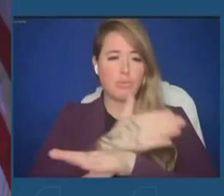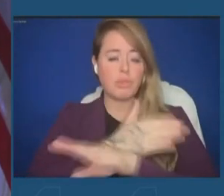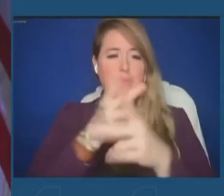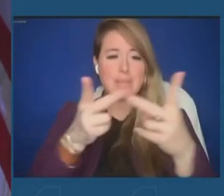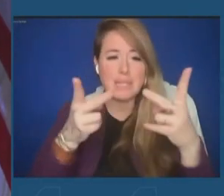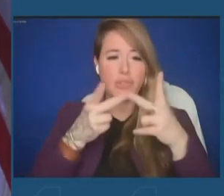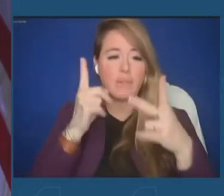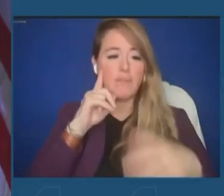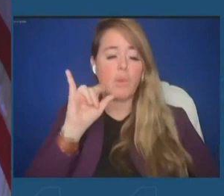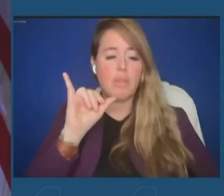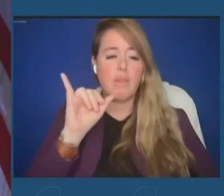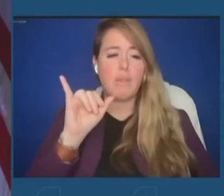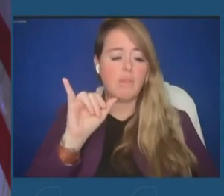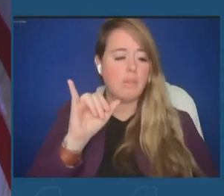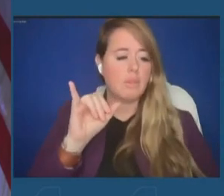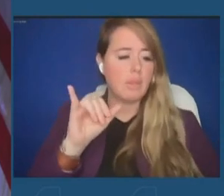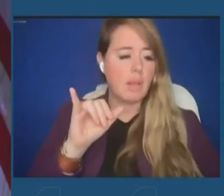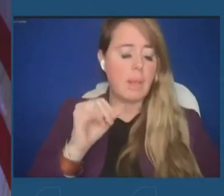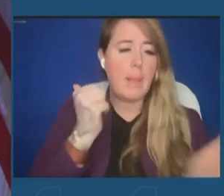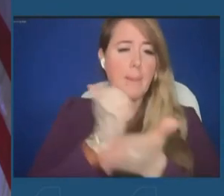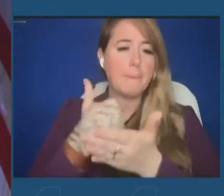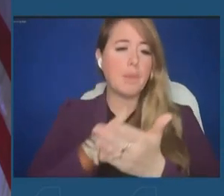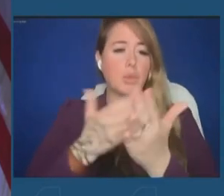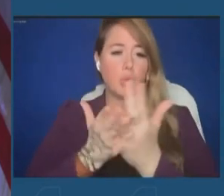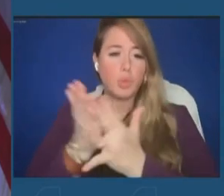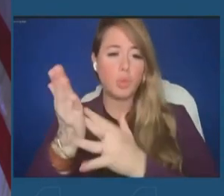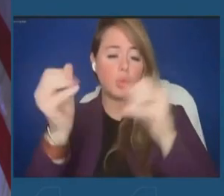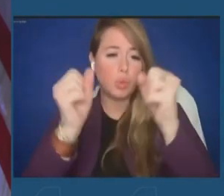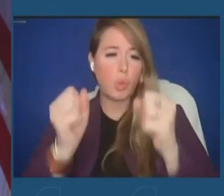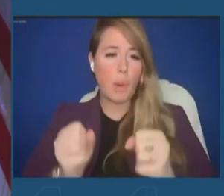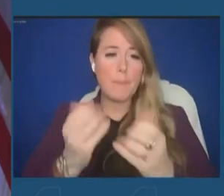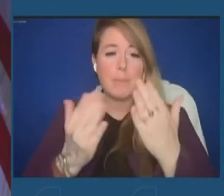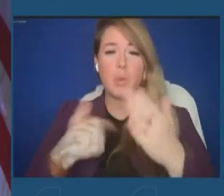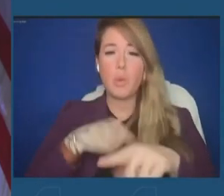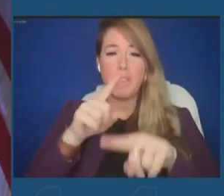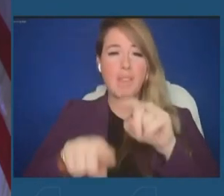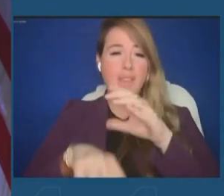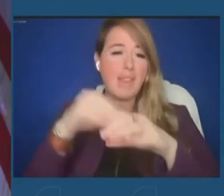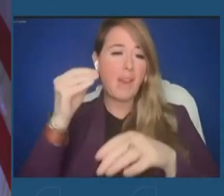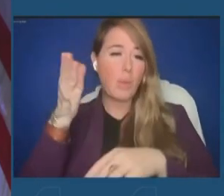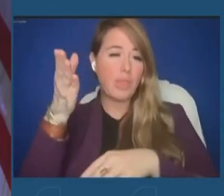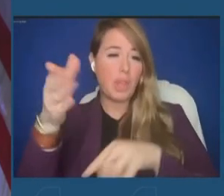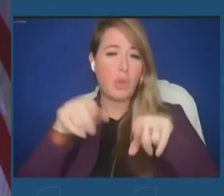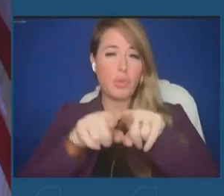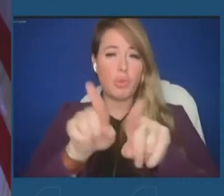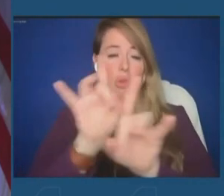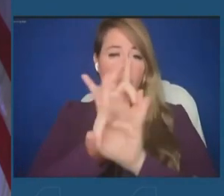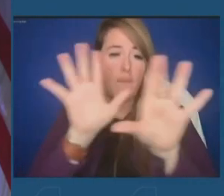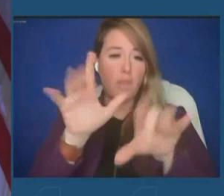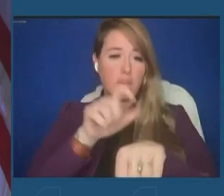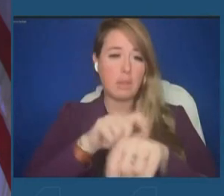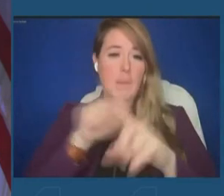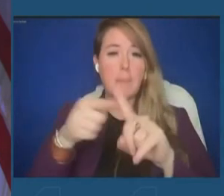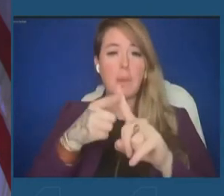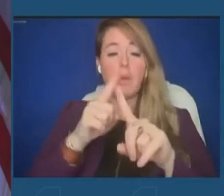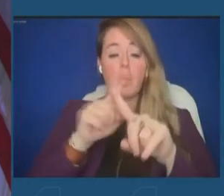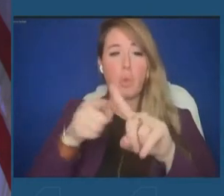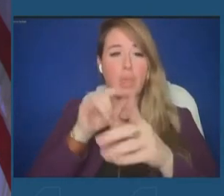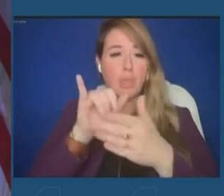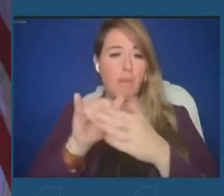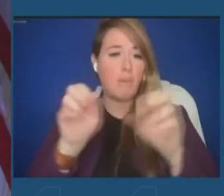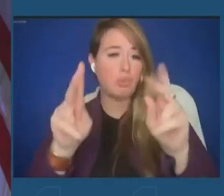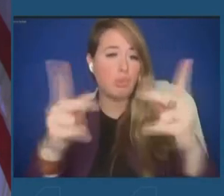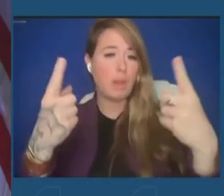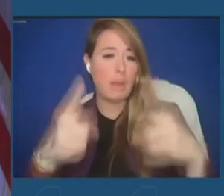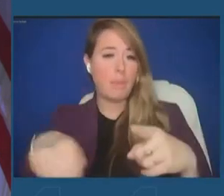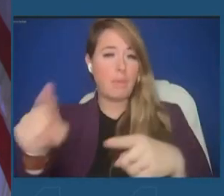additional individuals to help us get through that storm, maybe we couldn't get out there during the worst of it, but as soon as the opportunity came, they were out there, and as a